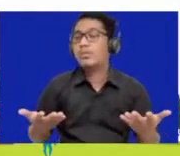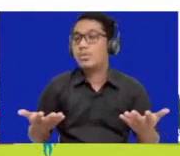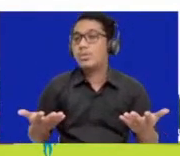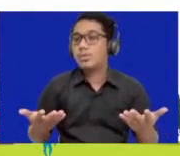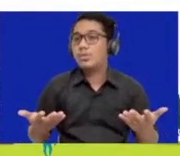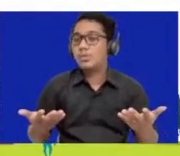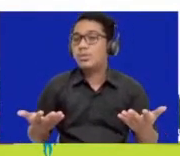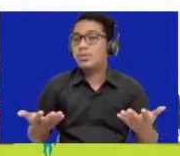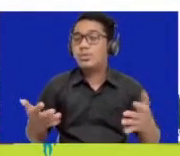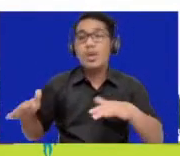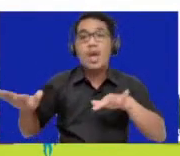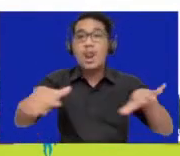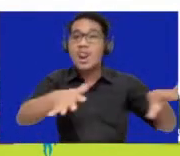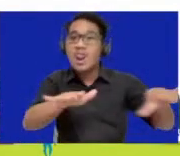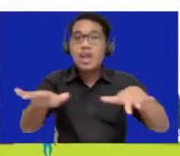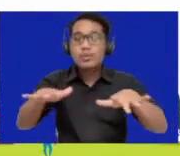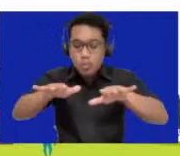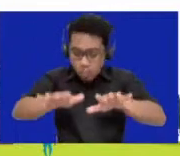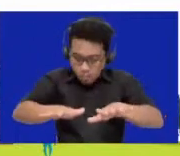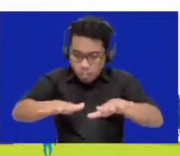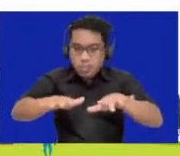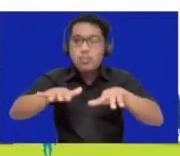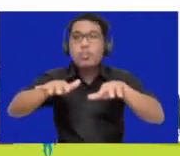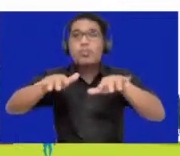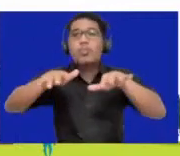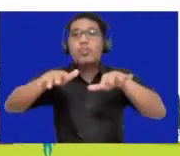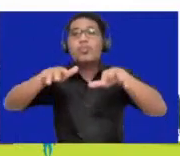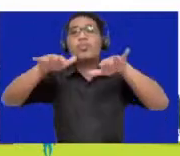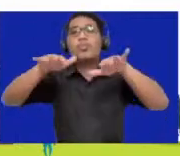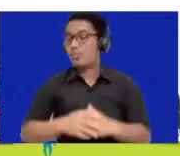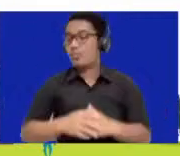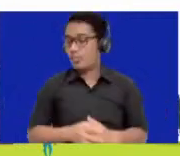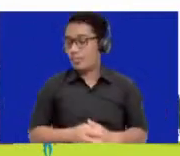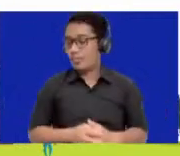of course, definitely there is rural poverty.